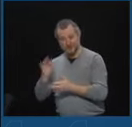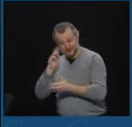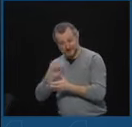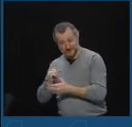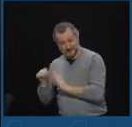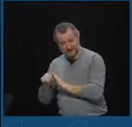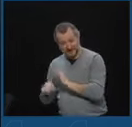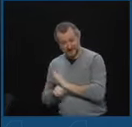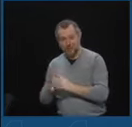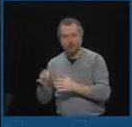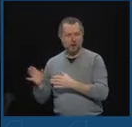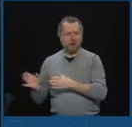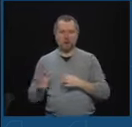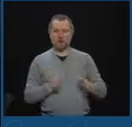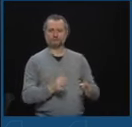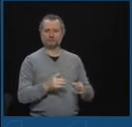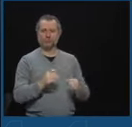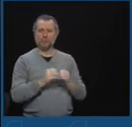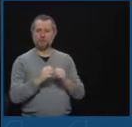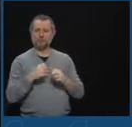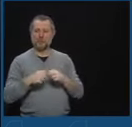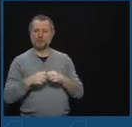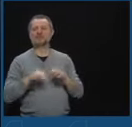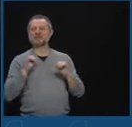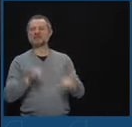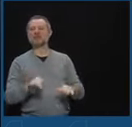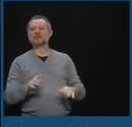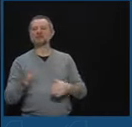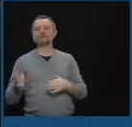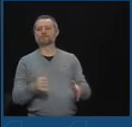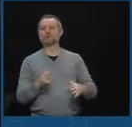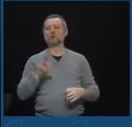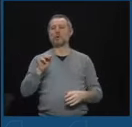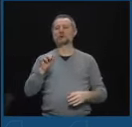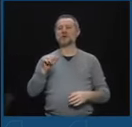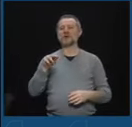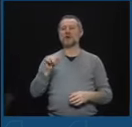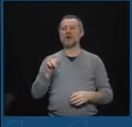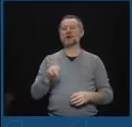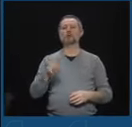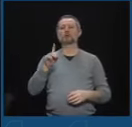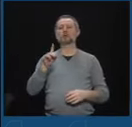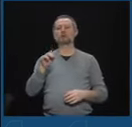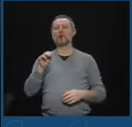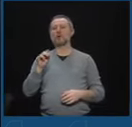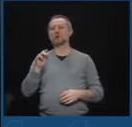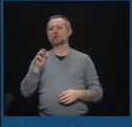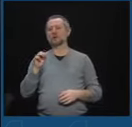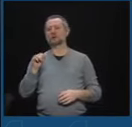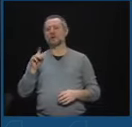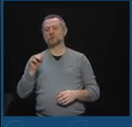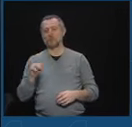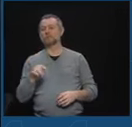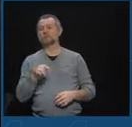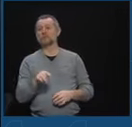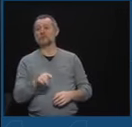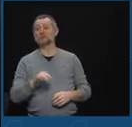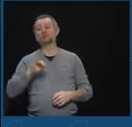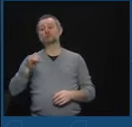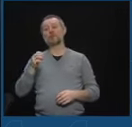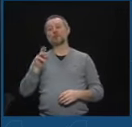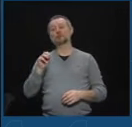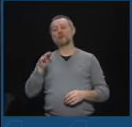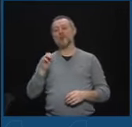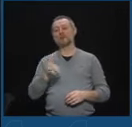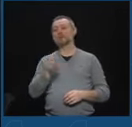solving problems to her job, and that is Rosanna Rosado. And also Jerome Brown, who is our Director of Snug Training. I want to thank all